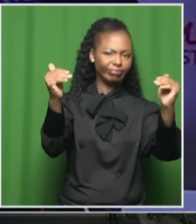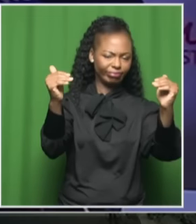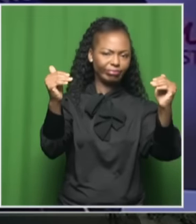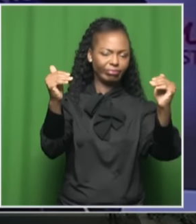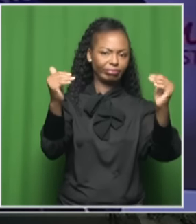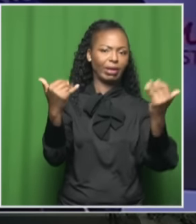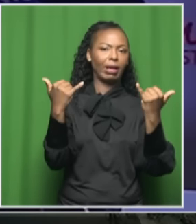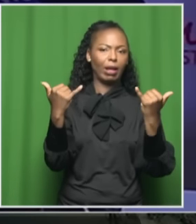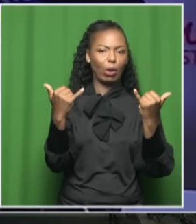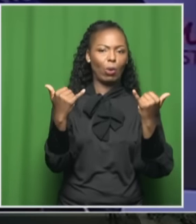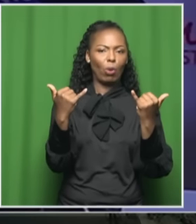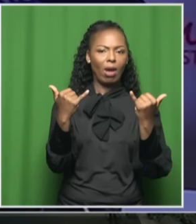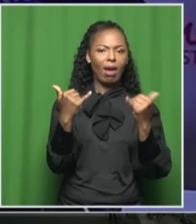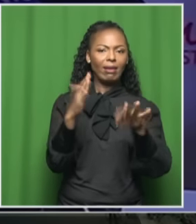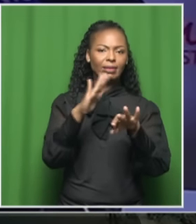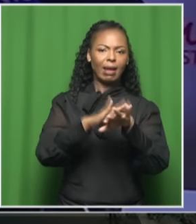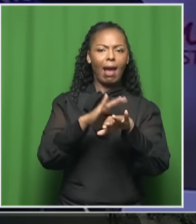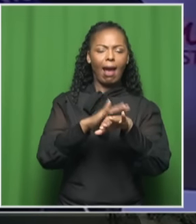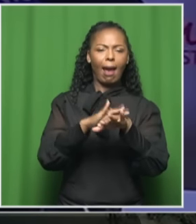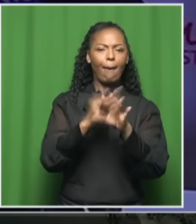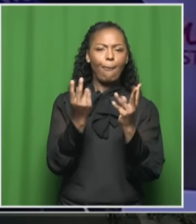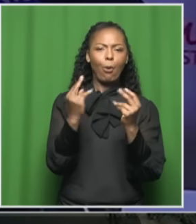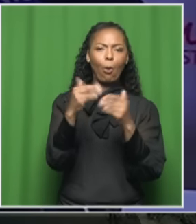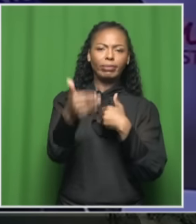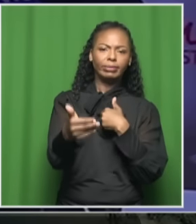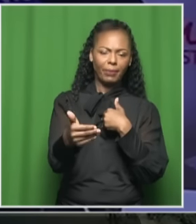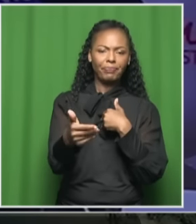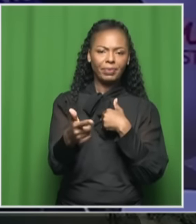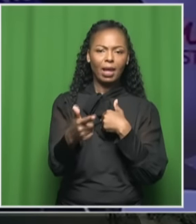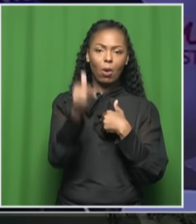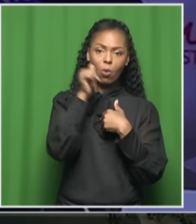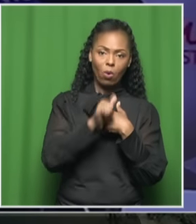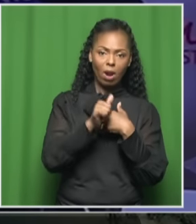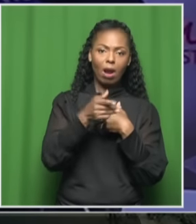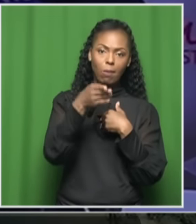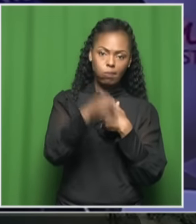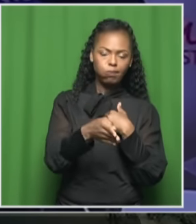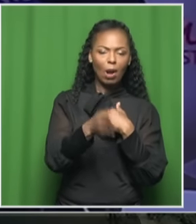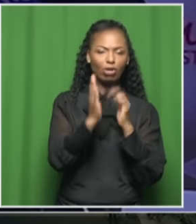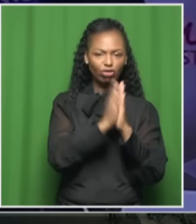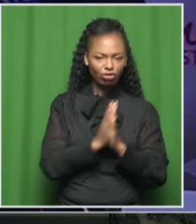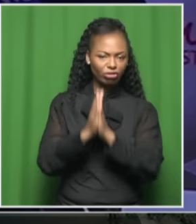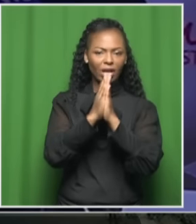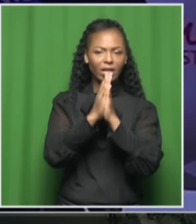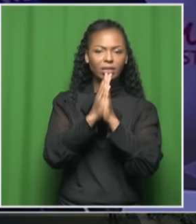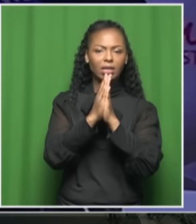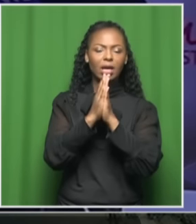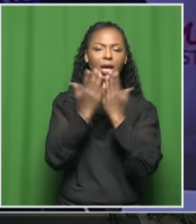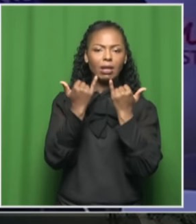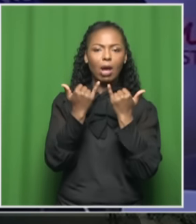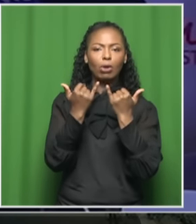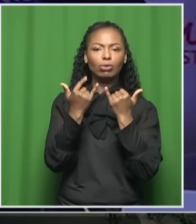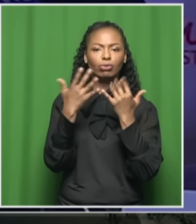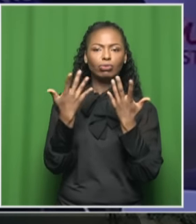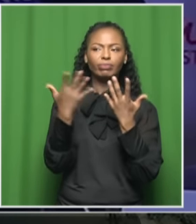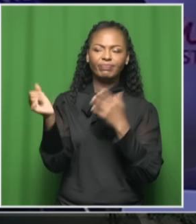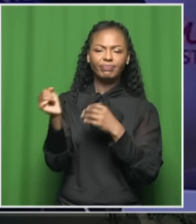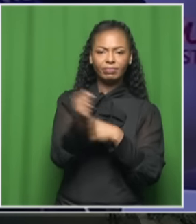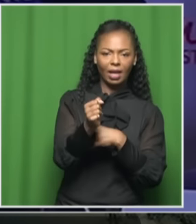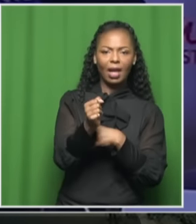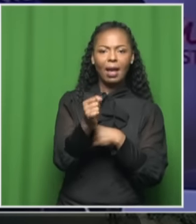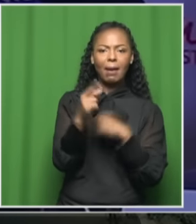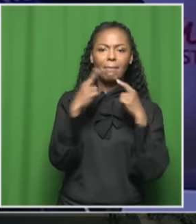a new season in his life. You know, so he handed over the church to his son, Pastor Joshua McCauley, who had started a church,